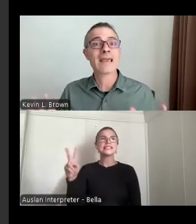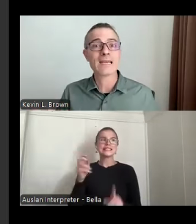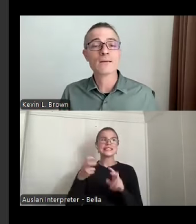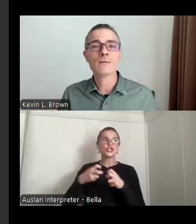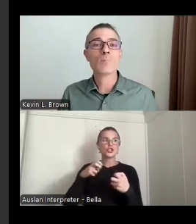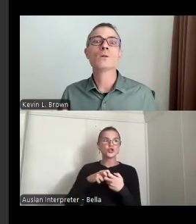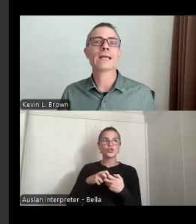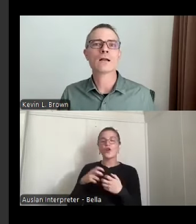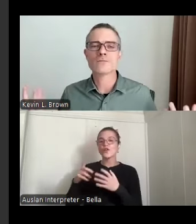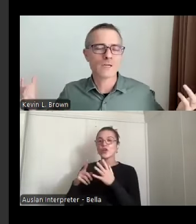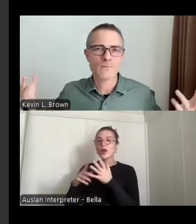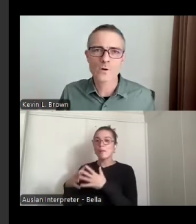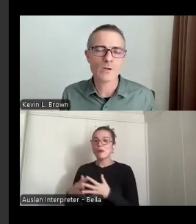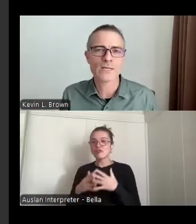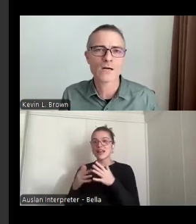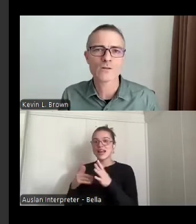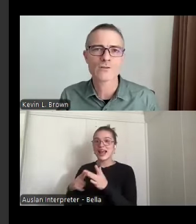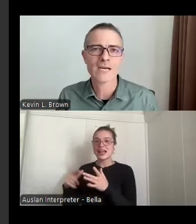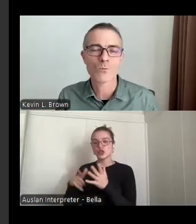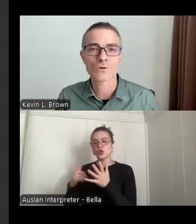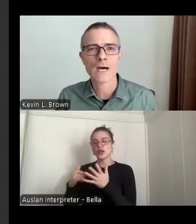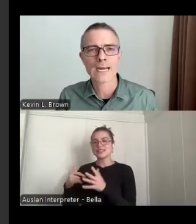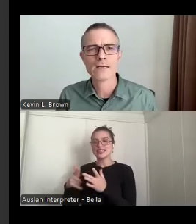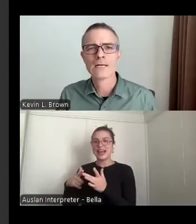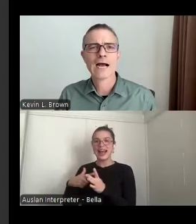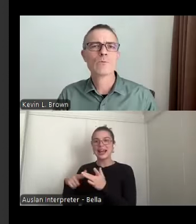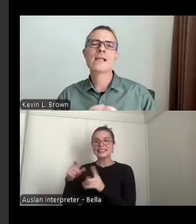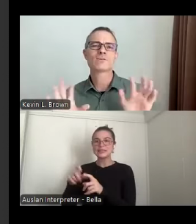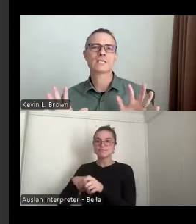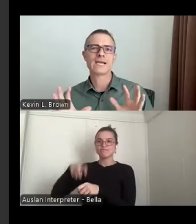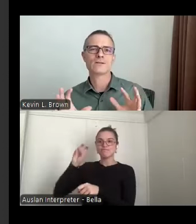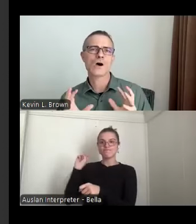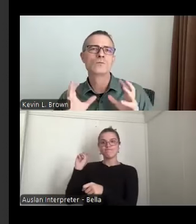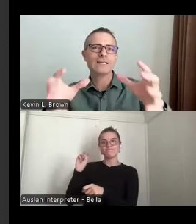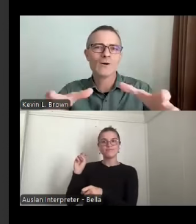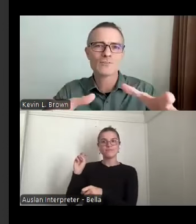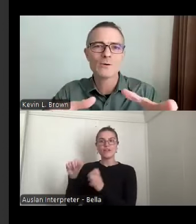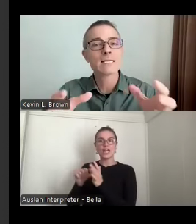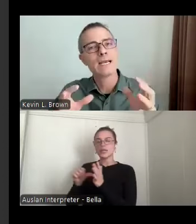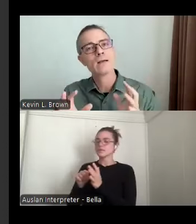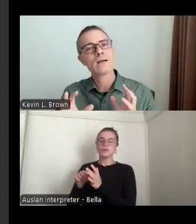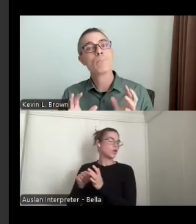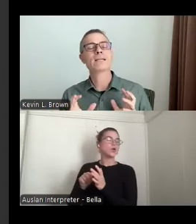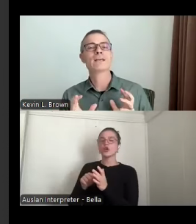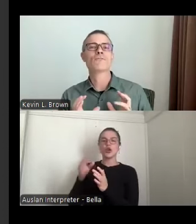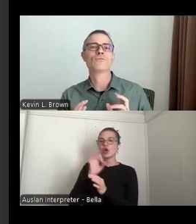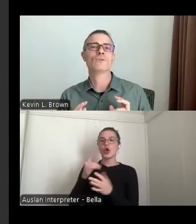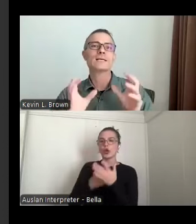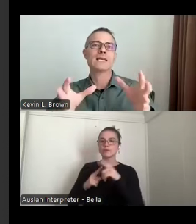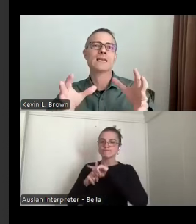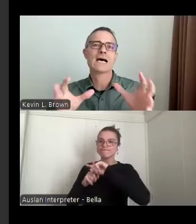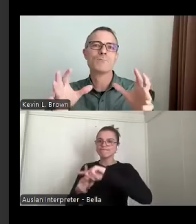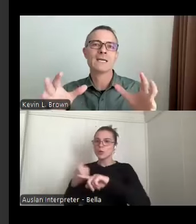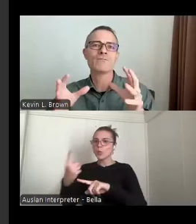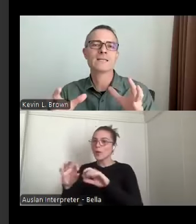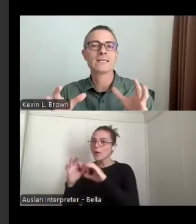US aid pulling out of $40 billion of aid worldwide. I would never say only go after US aid, but if US